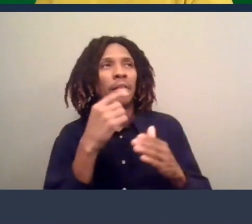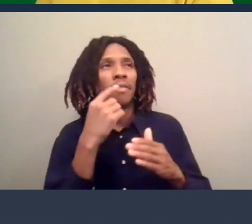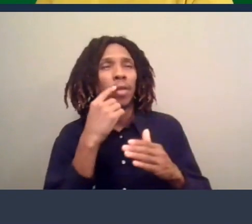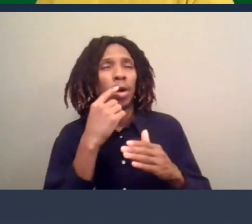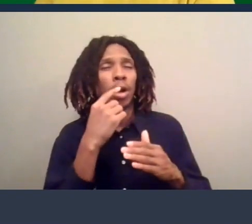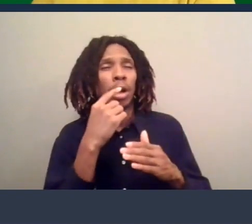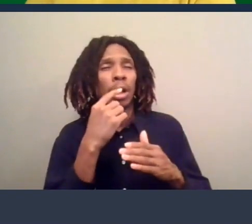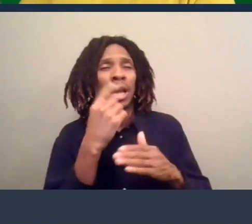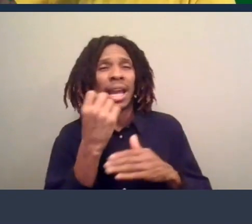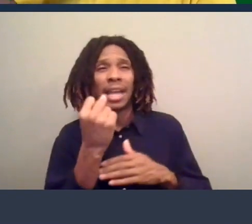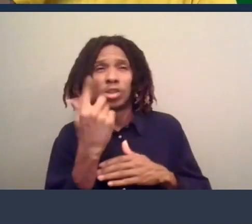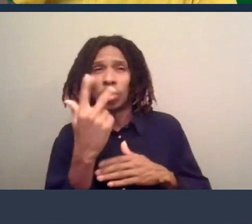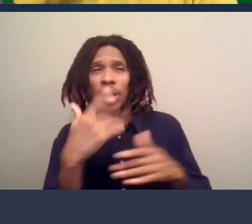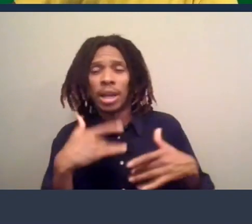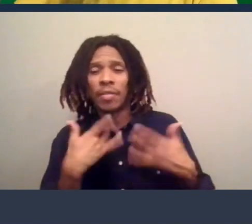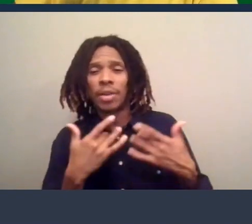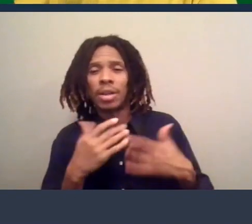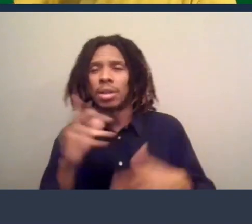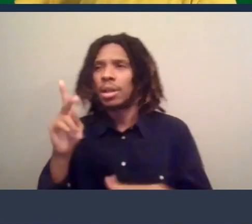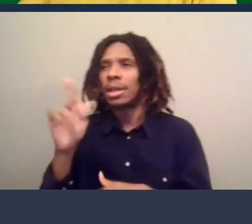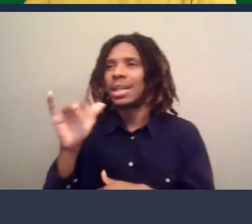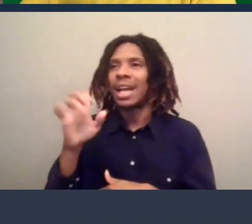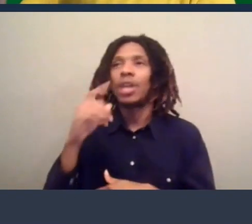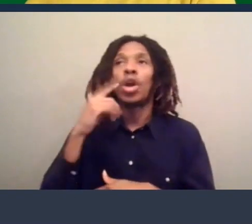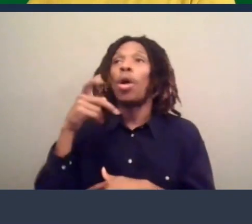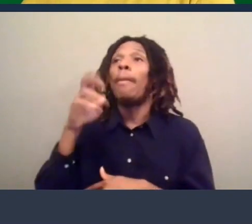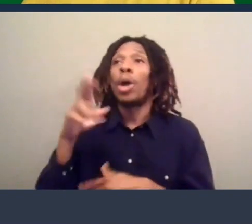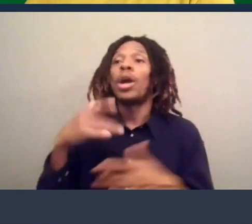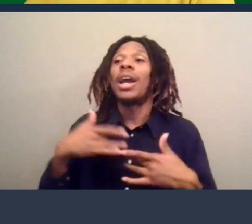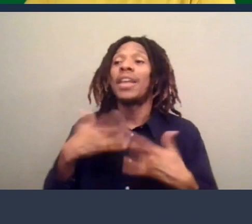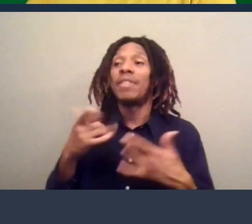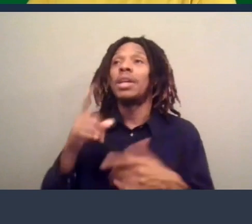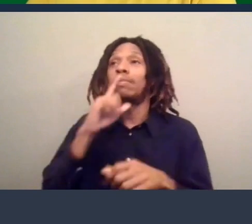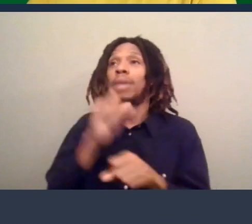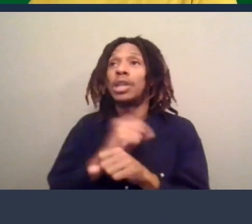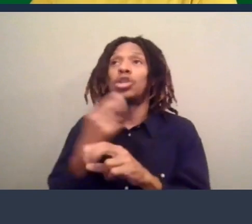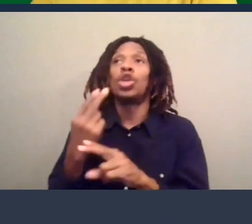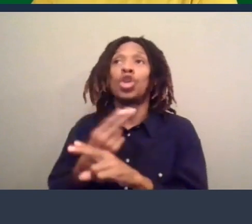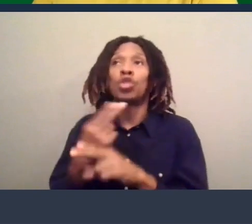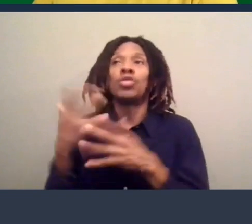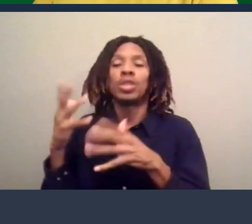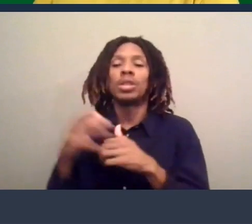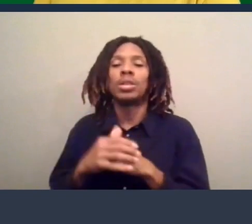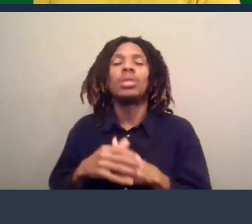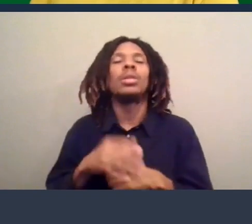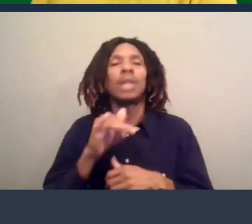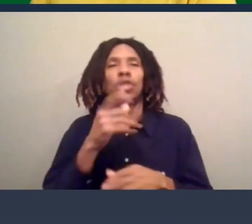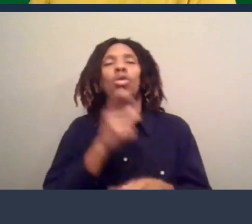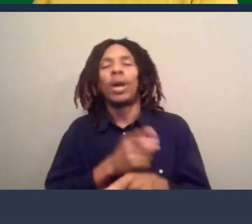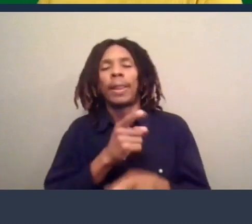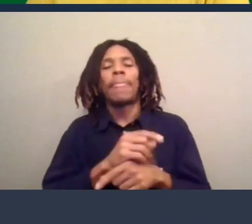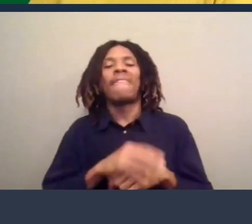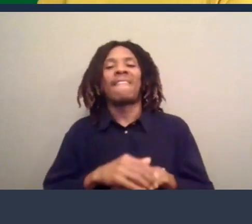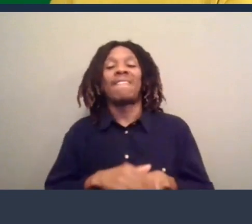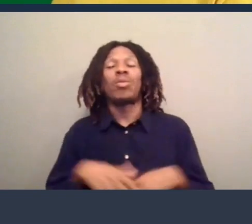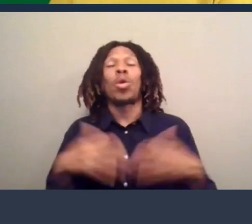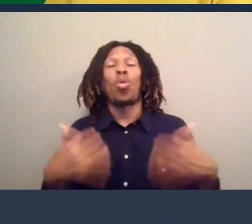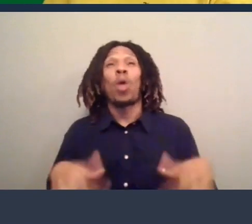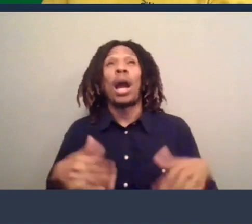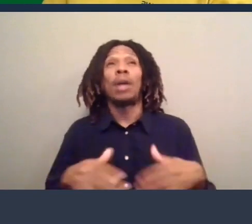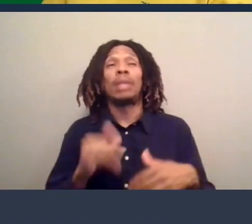like per event that you actually used. Use. Okay. That's correct. Yeah. Wow. So that's really